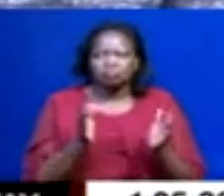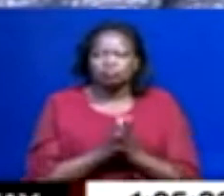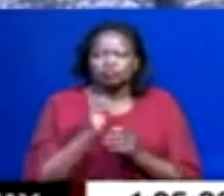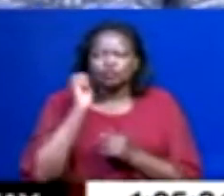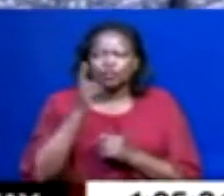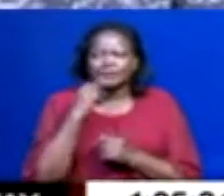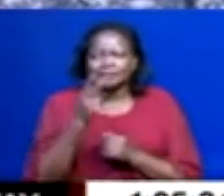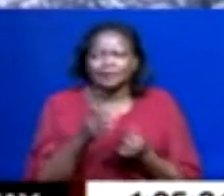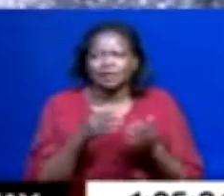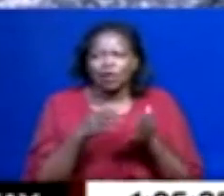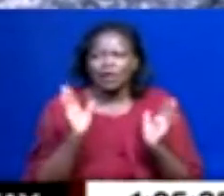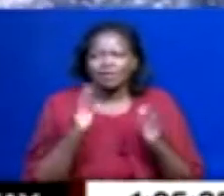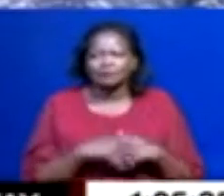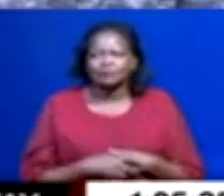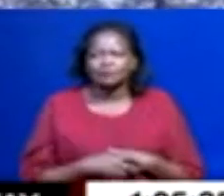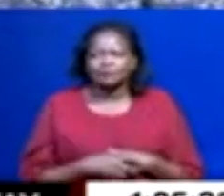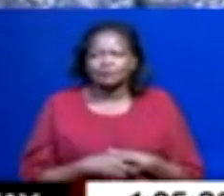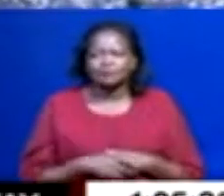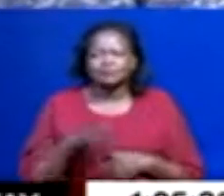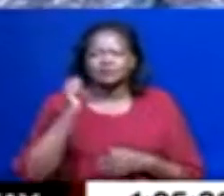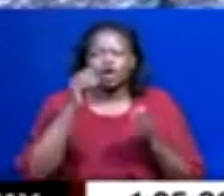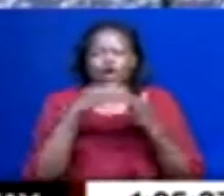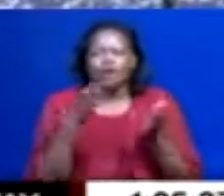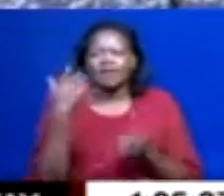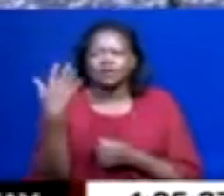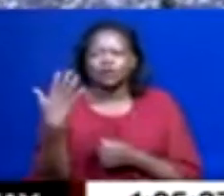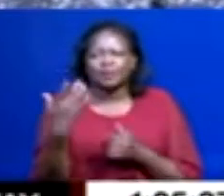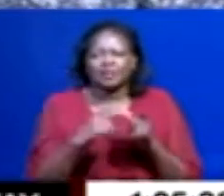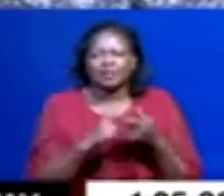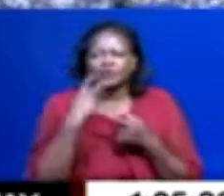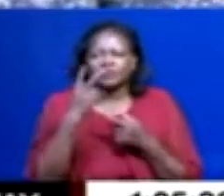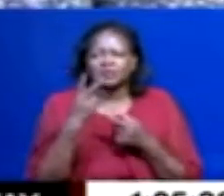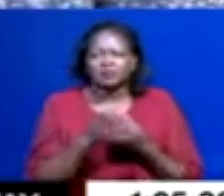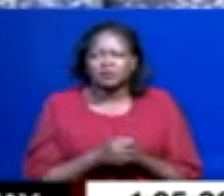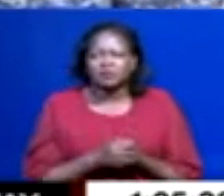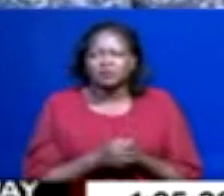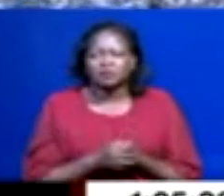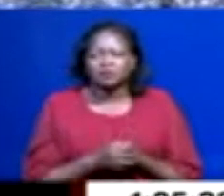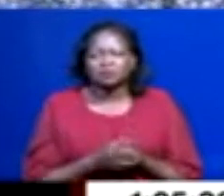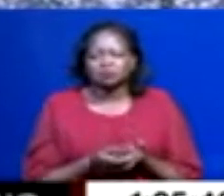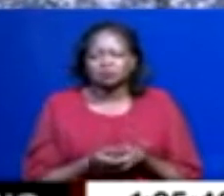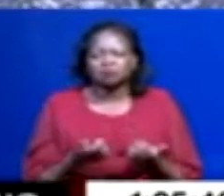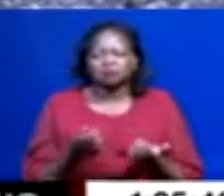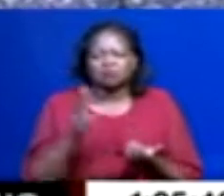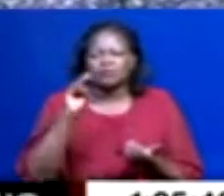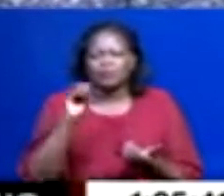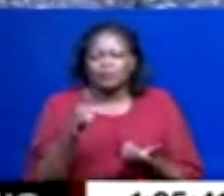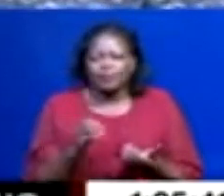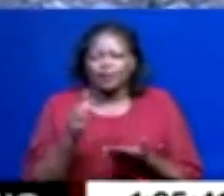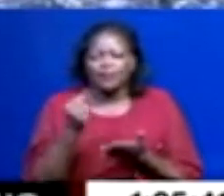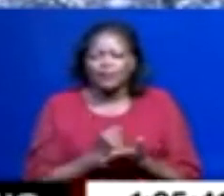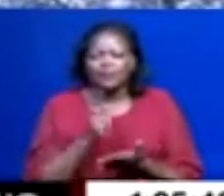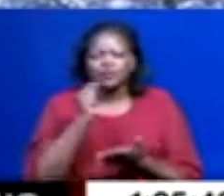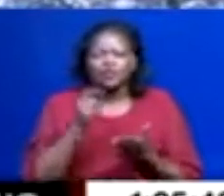the opening, the tender opening document. You will find the internal memos appointing the tender opening committee